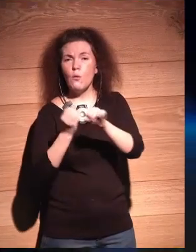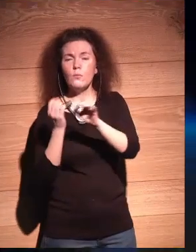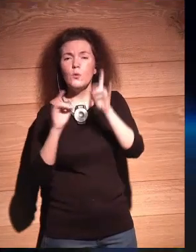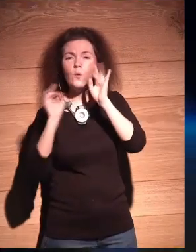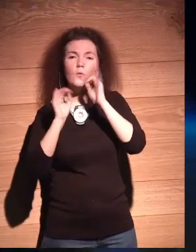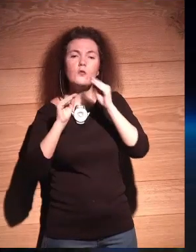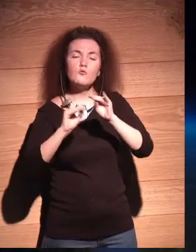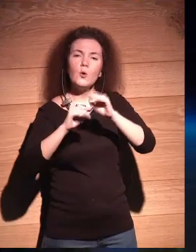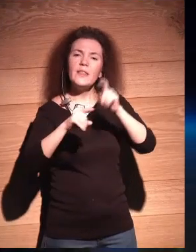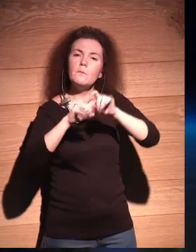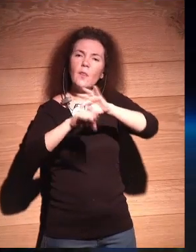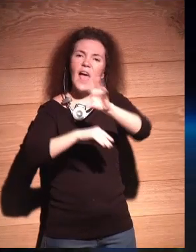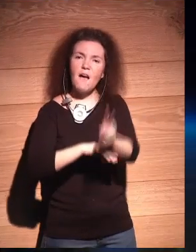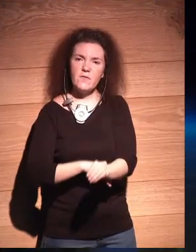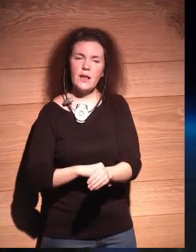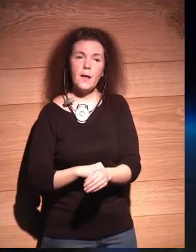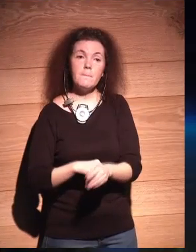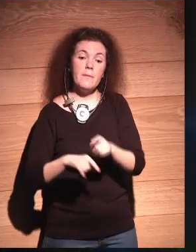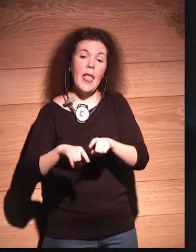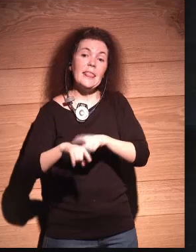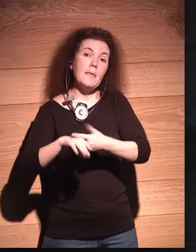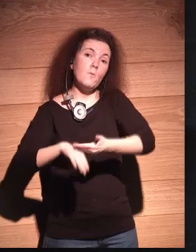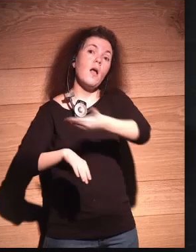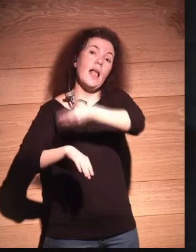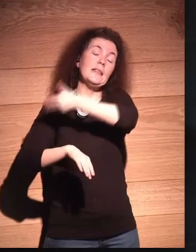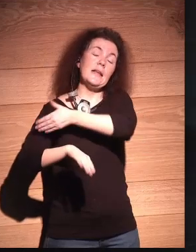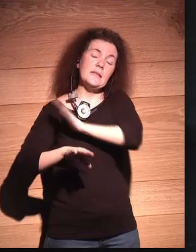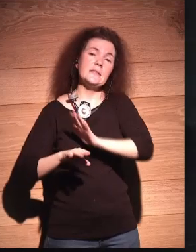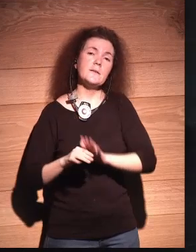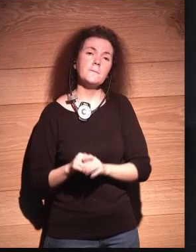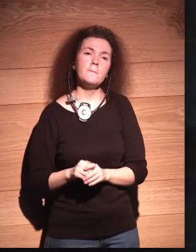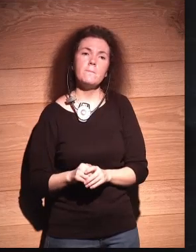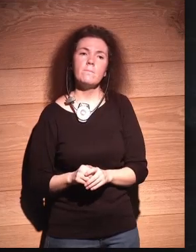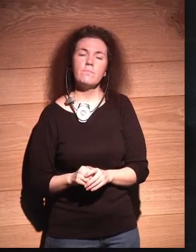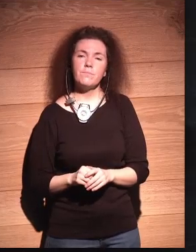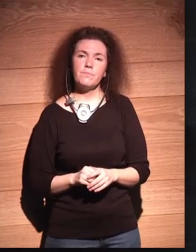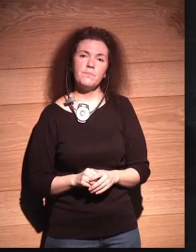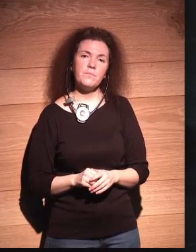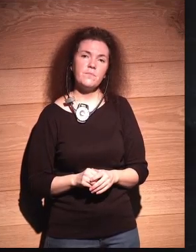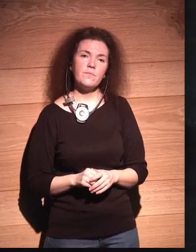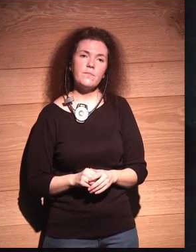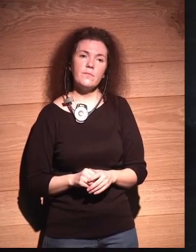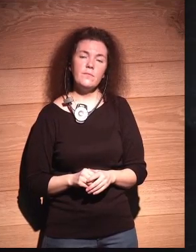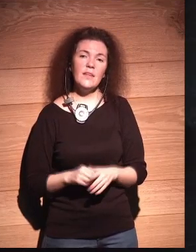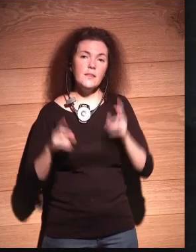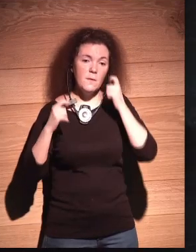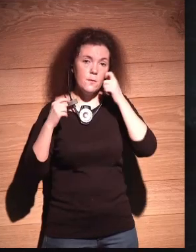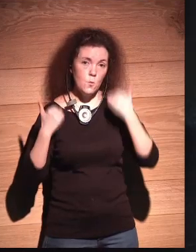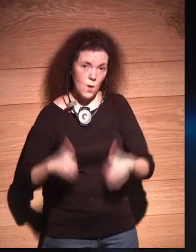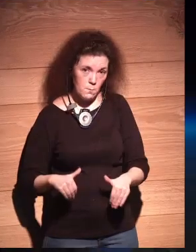Going farther back in terms of the body in instruments, this was a table that I